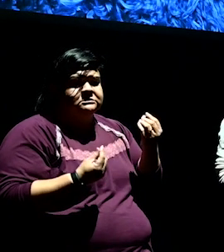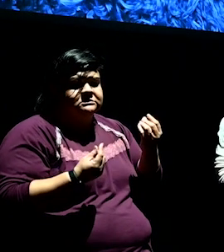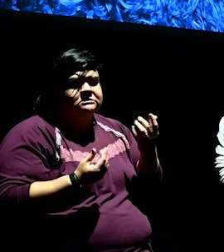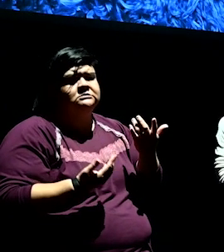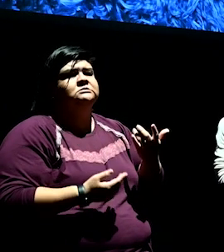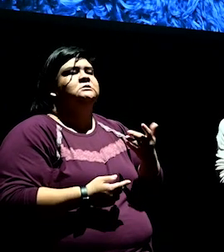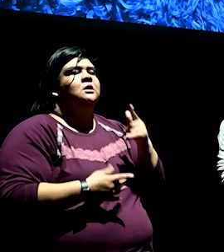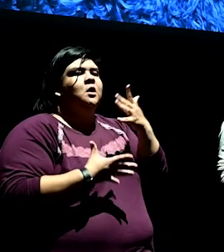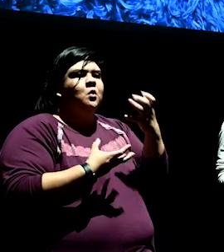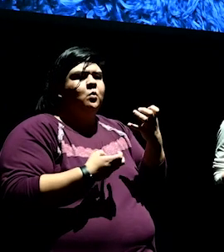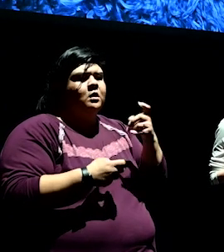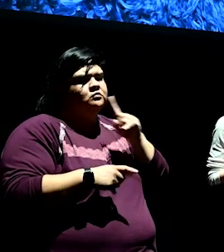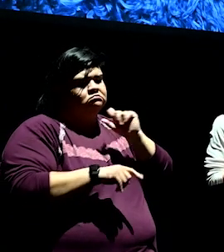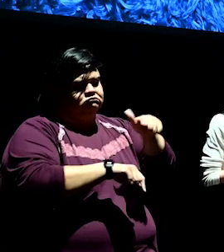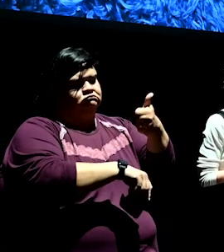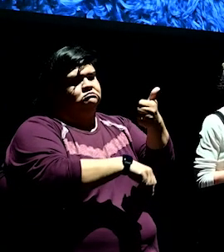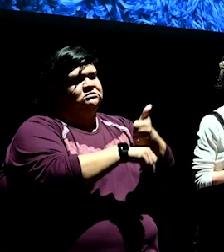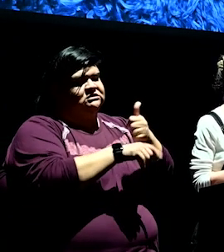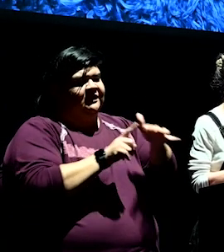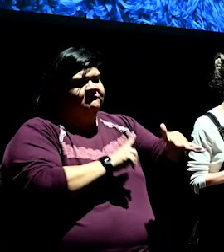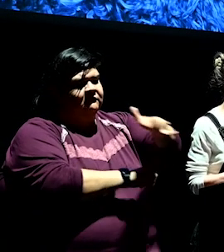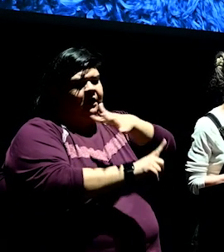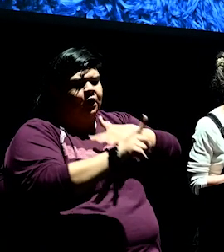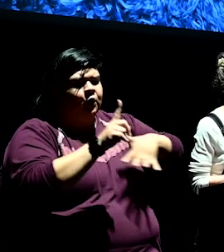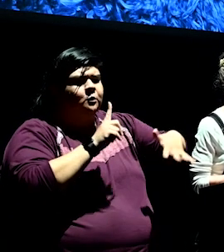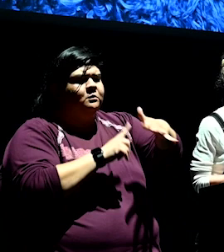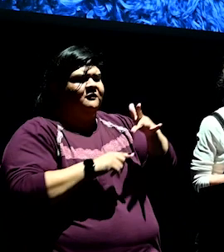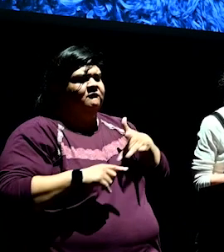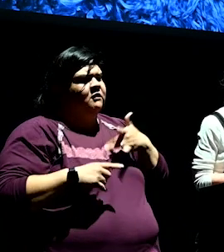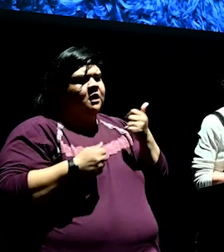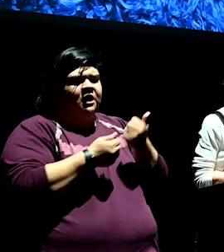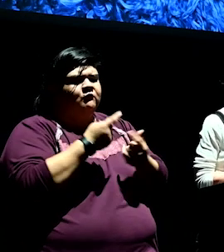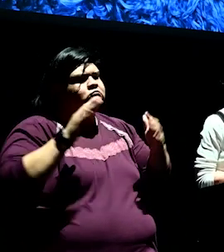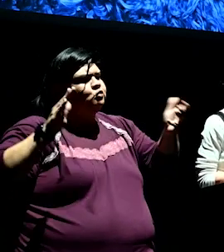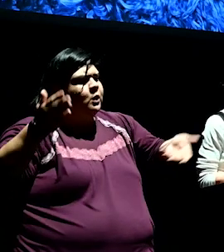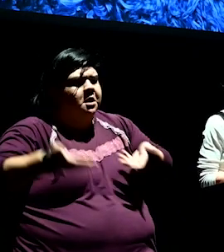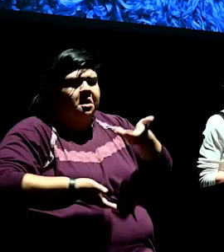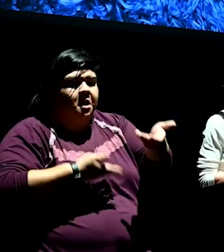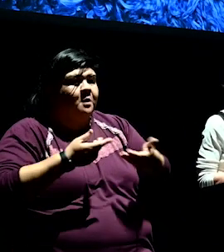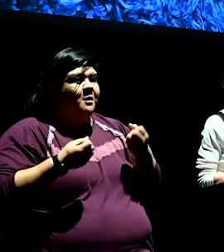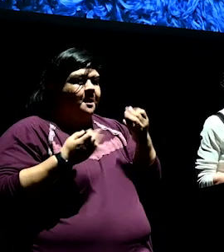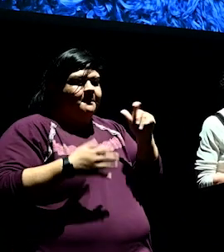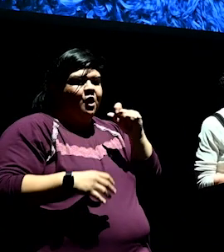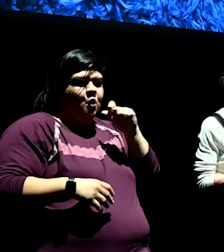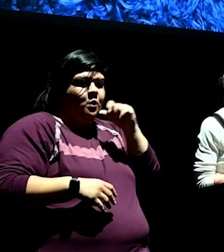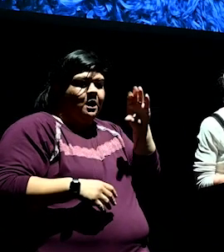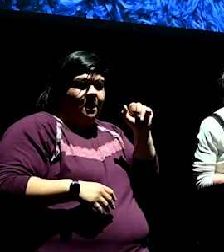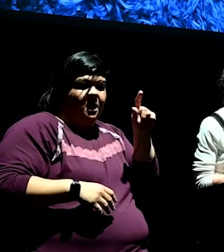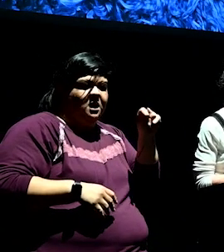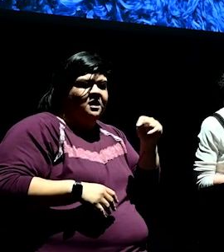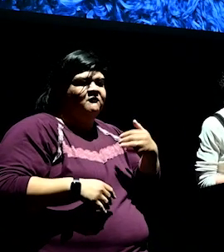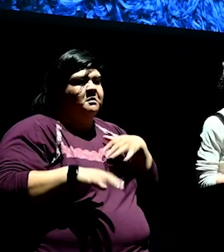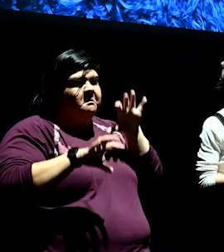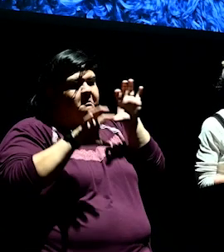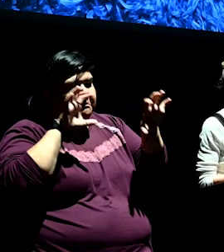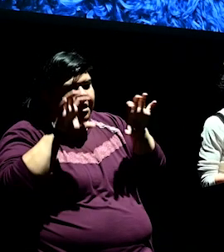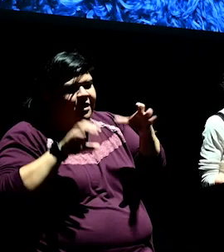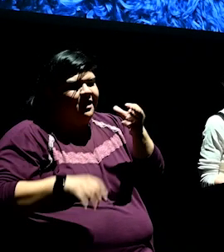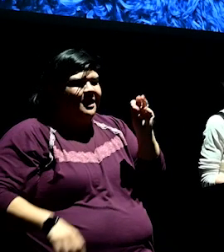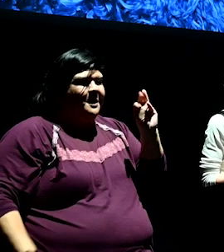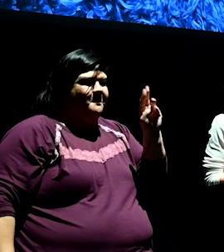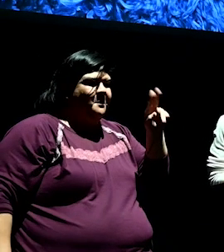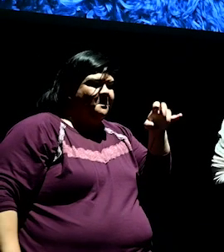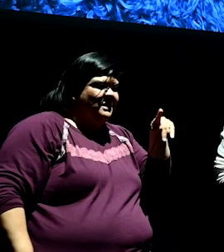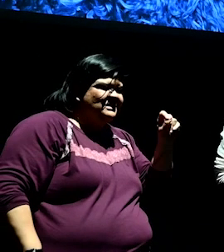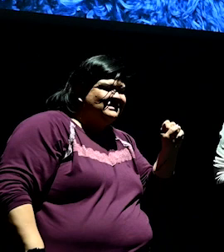environment where everyone was welcome. It was a multiracial cast. It was monsters and Muppets that